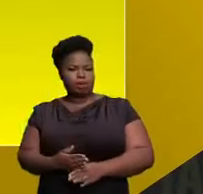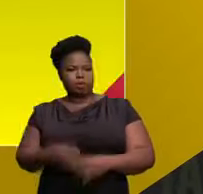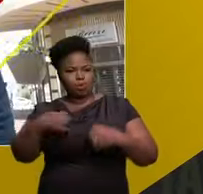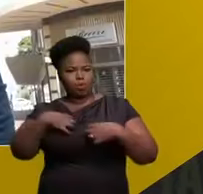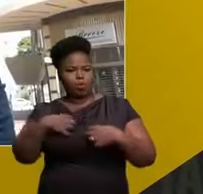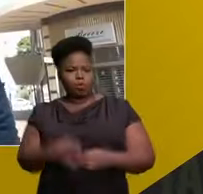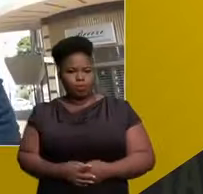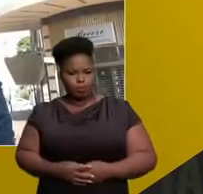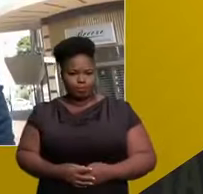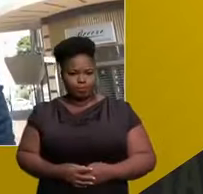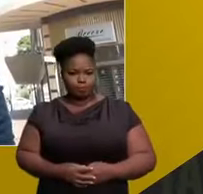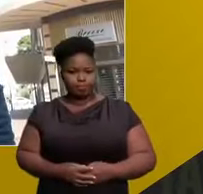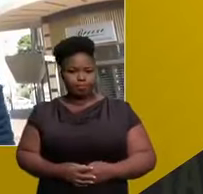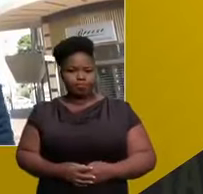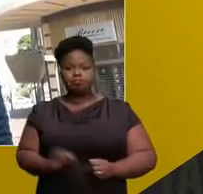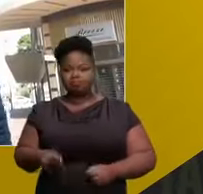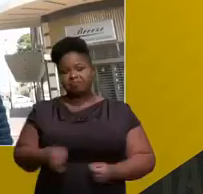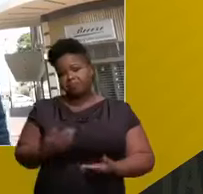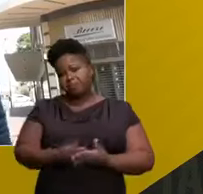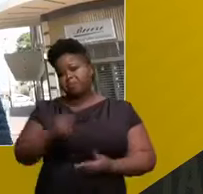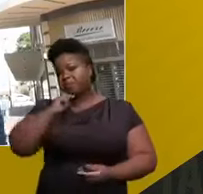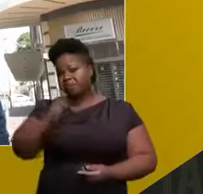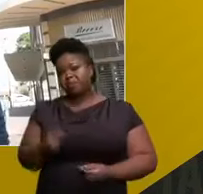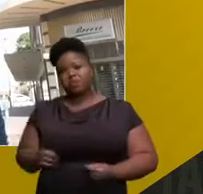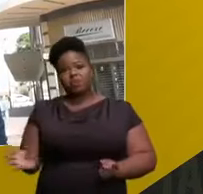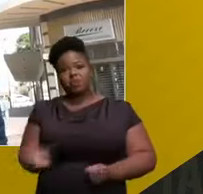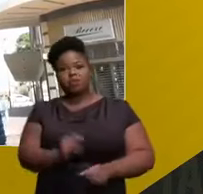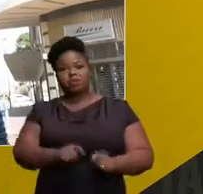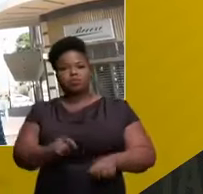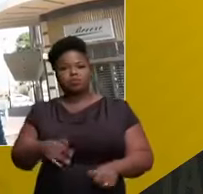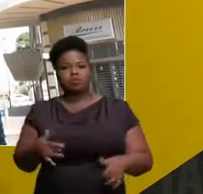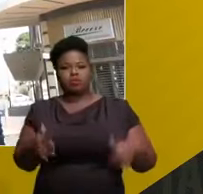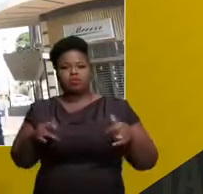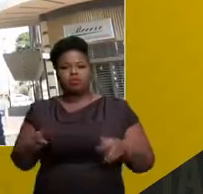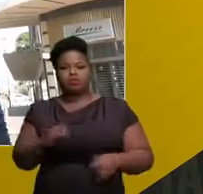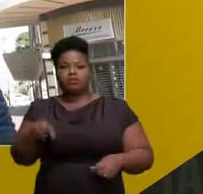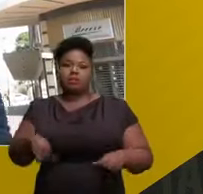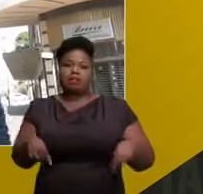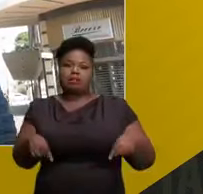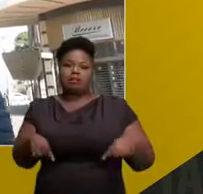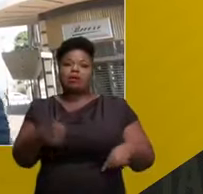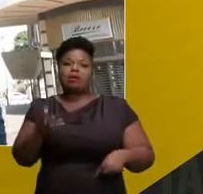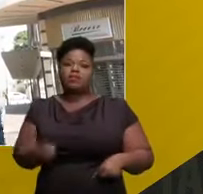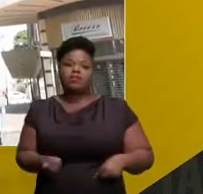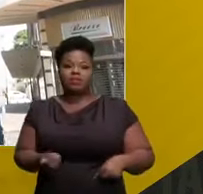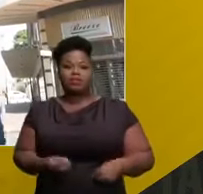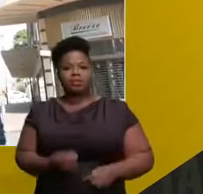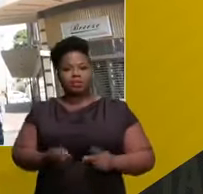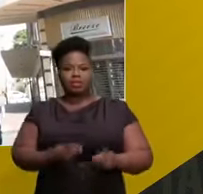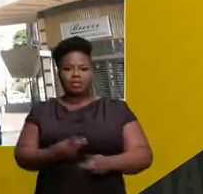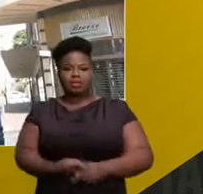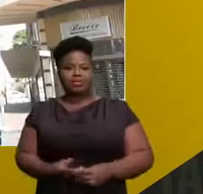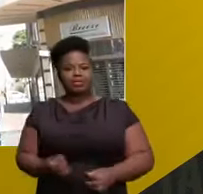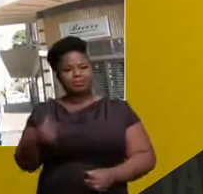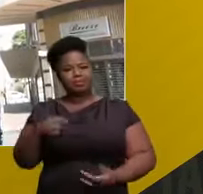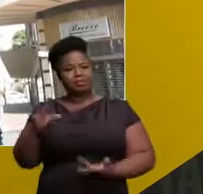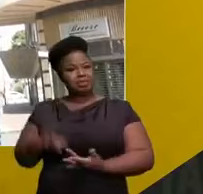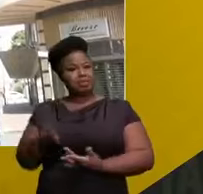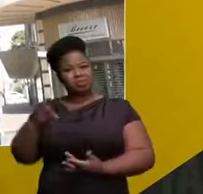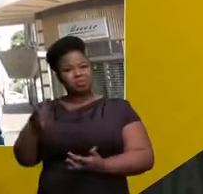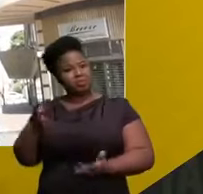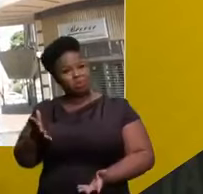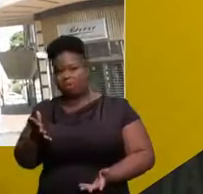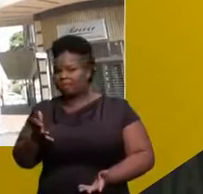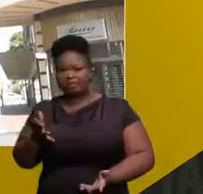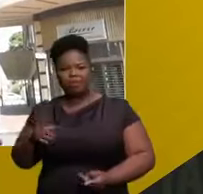own. It is quite evident that wonke umuntu ophila apha eMzantsi Afrika lives in fear, and hayi ngoba bezikhethela okanye bezithandela,